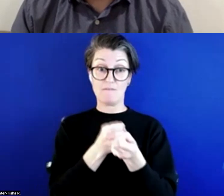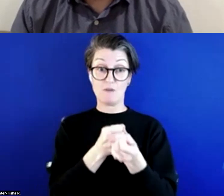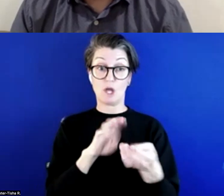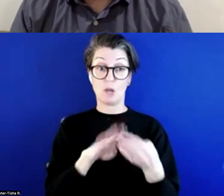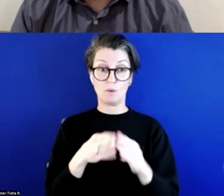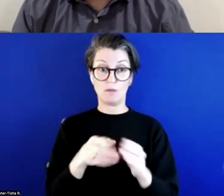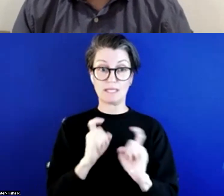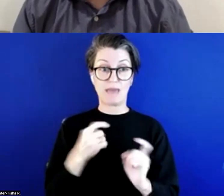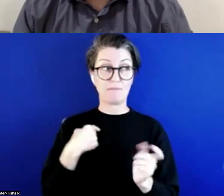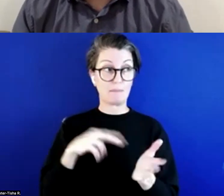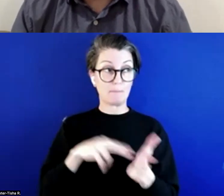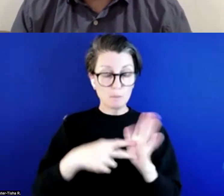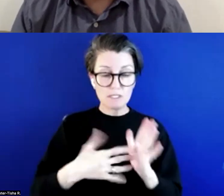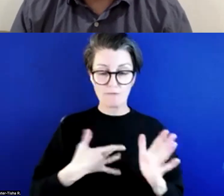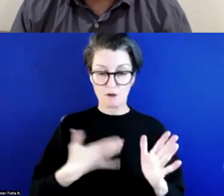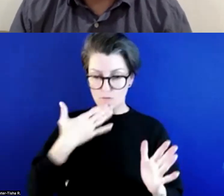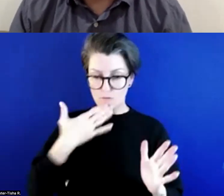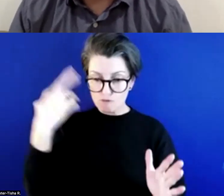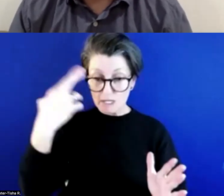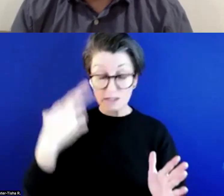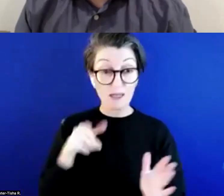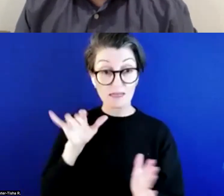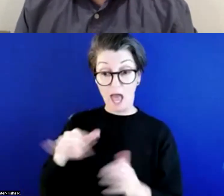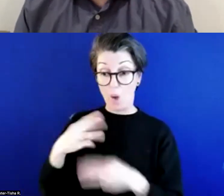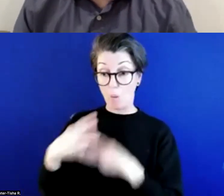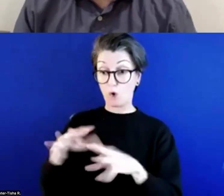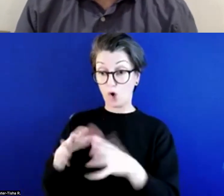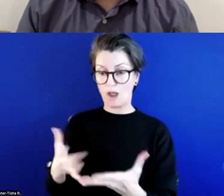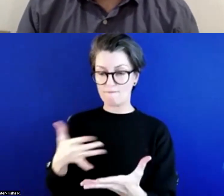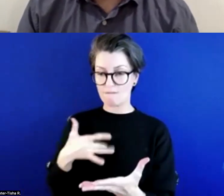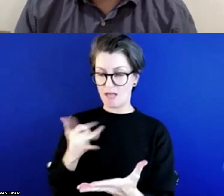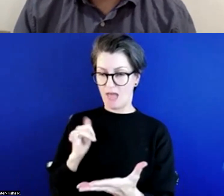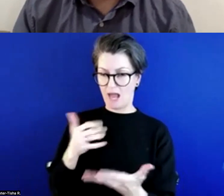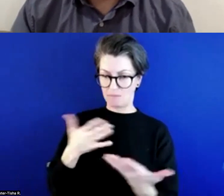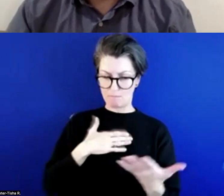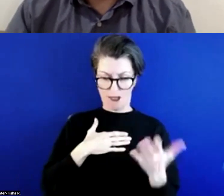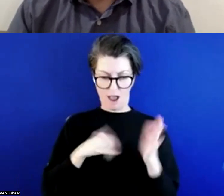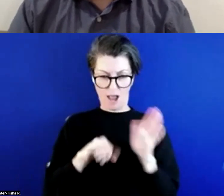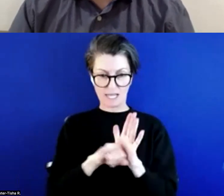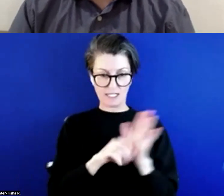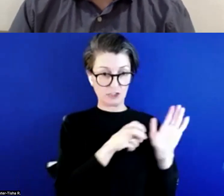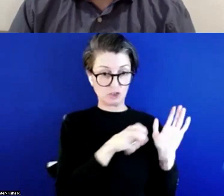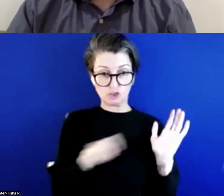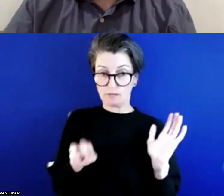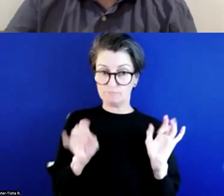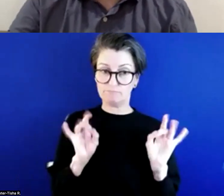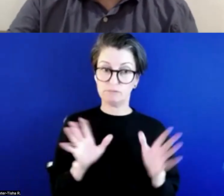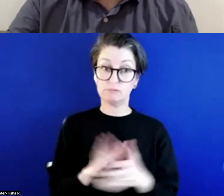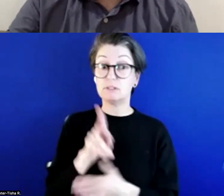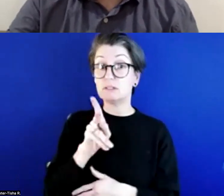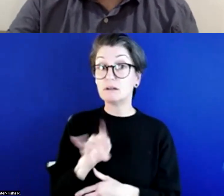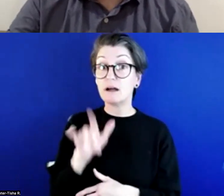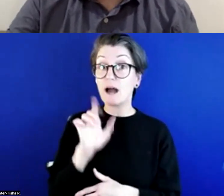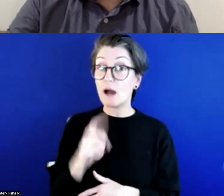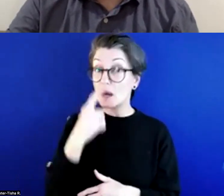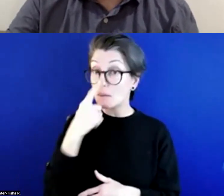in a world that felt like there wasn't anywhere to go during that identity shift. Kyle, can you kind of talk about that